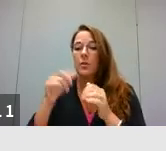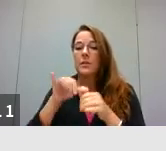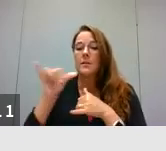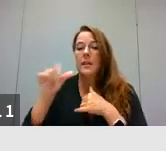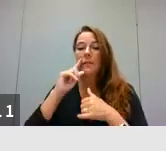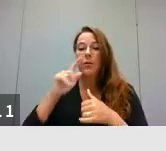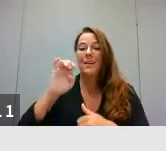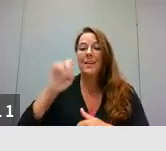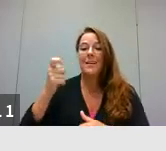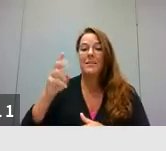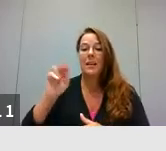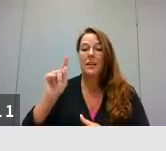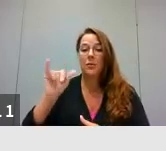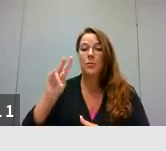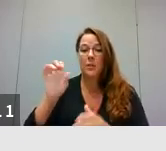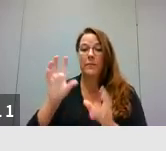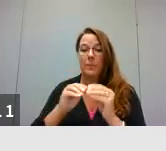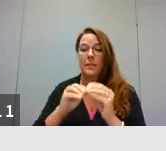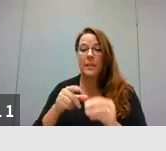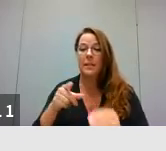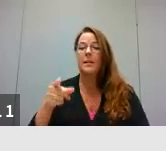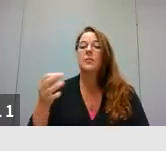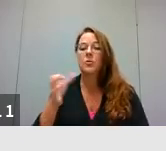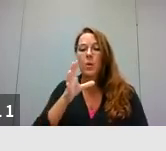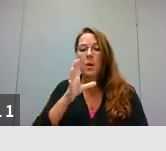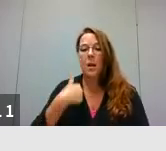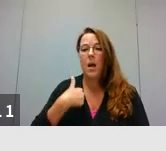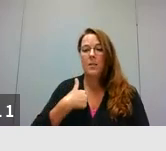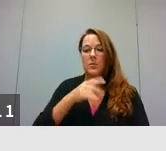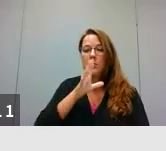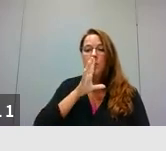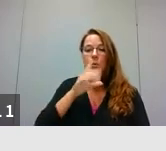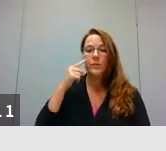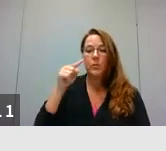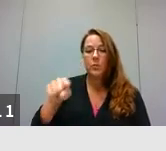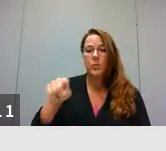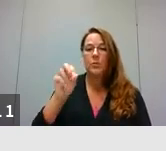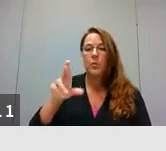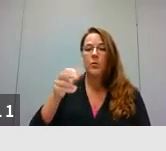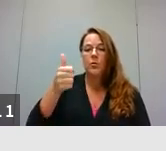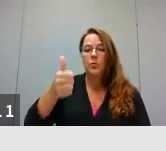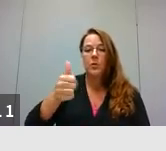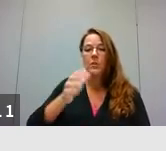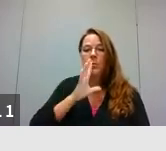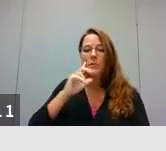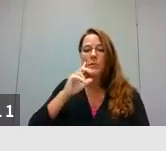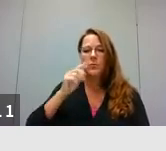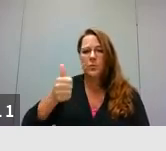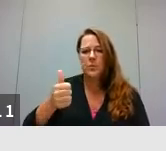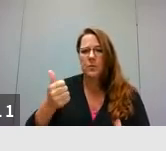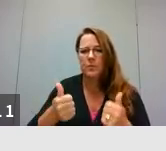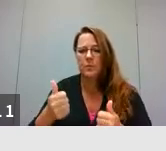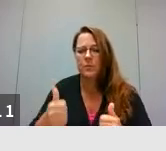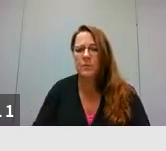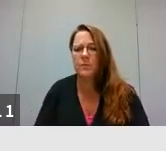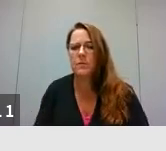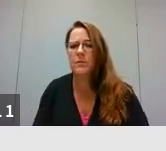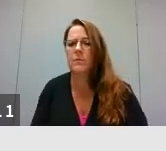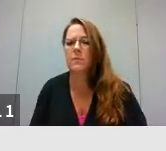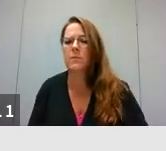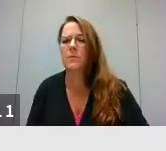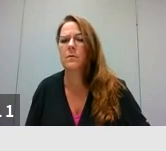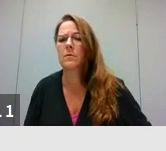Hey, that's Daniel. Sorry, I need to log out and log back in under my Okay, actual. when you come back in, I'm gonna rename you just so we know who you are, okay? Oh,